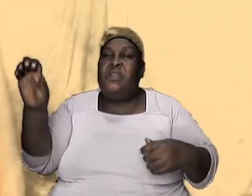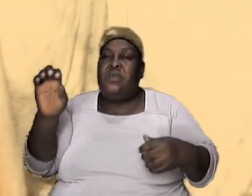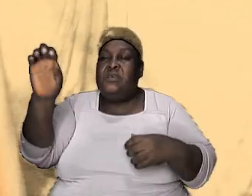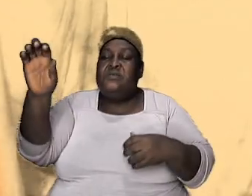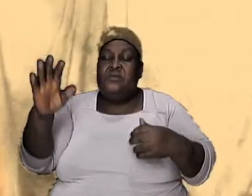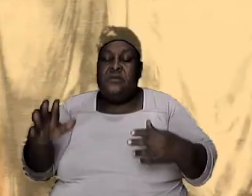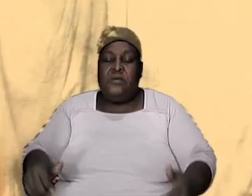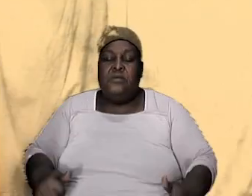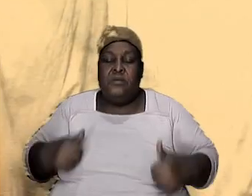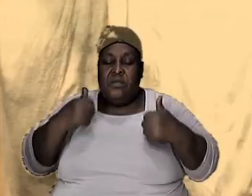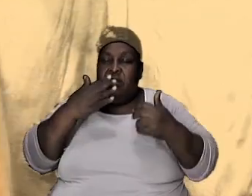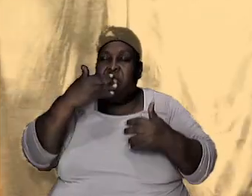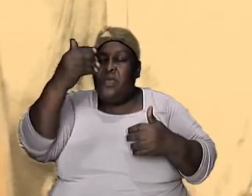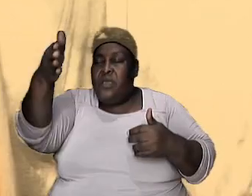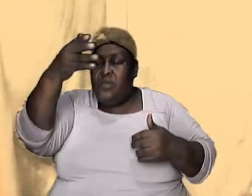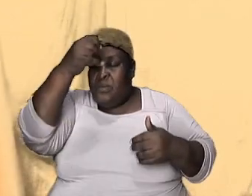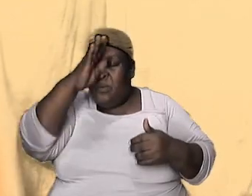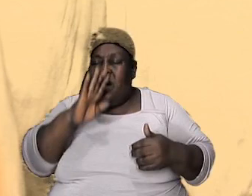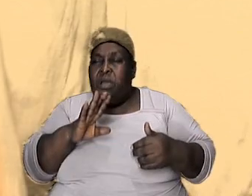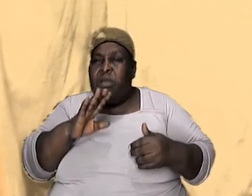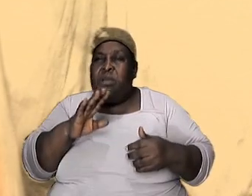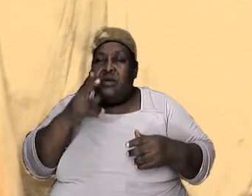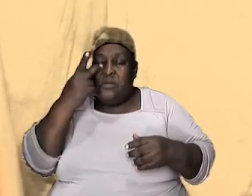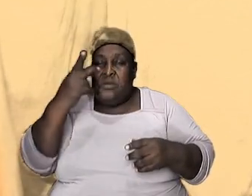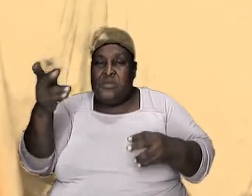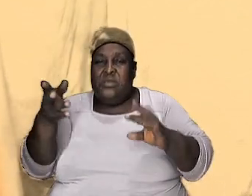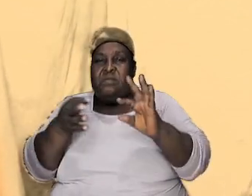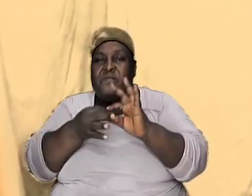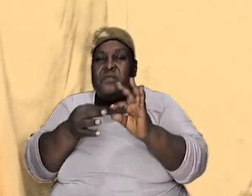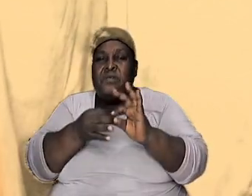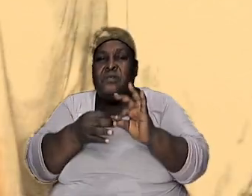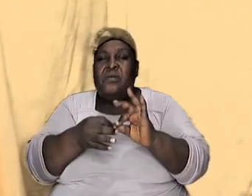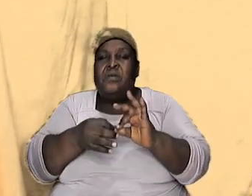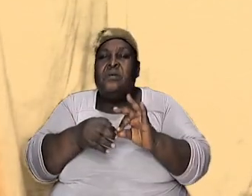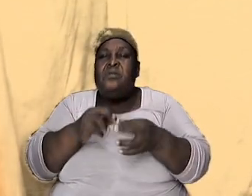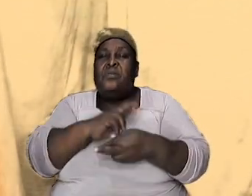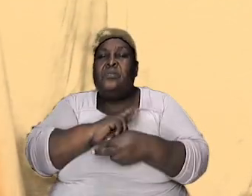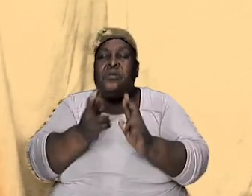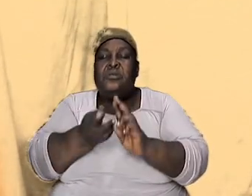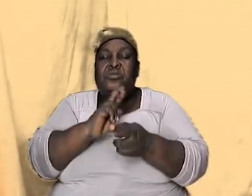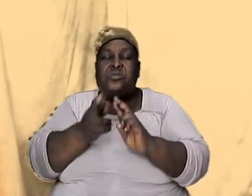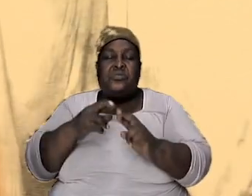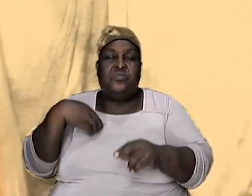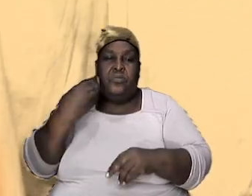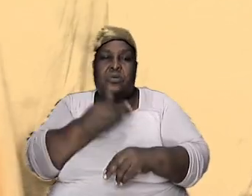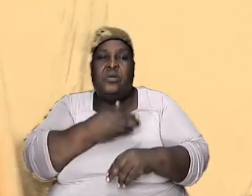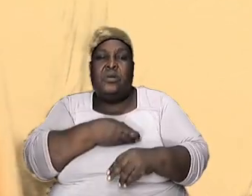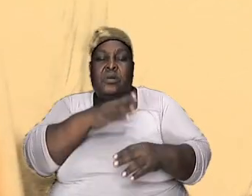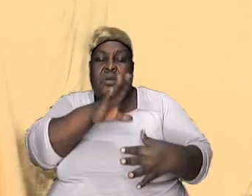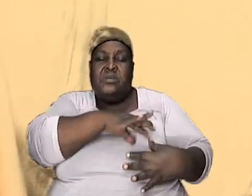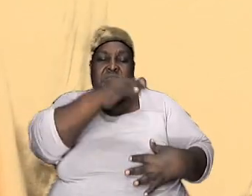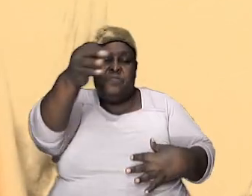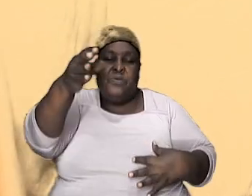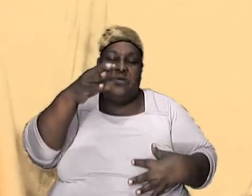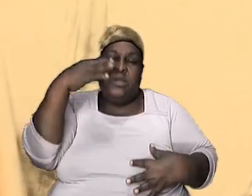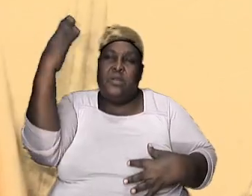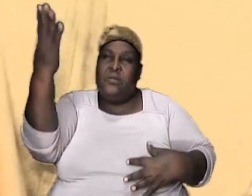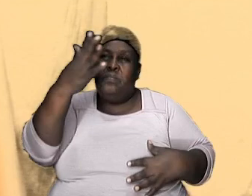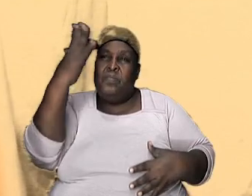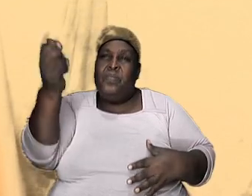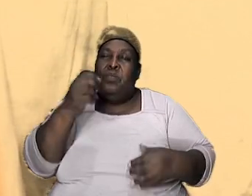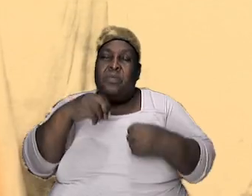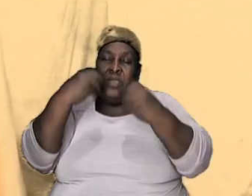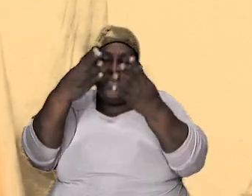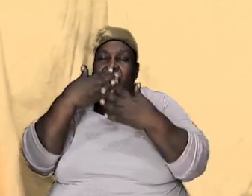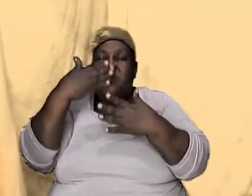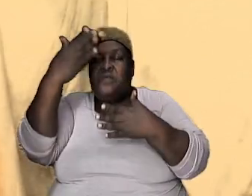God, that you saw it fit to pull us one more time by your Spirit and by your presence. Help us, Lord Jesus, to in everything to give you